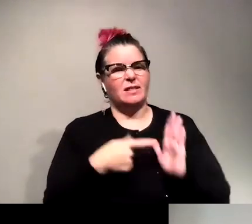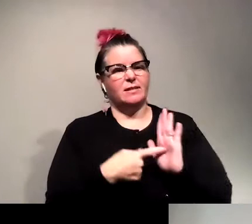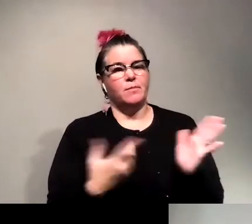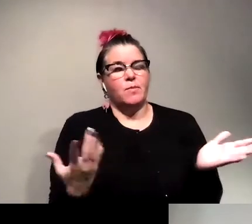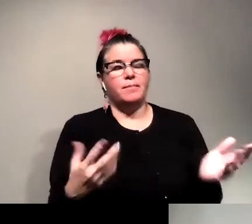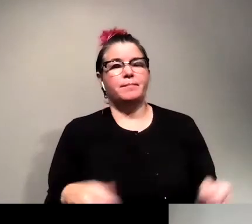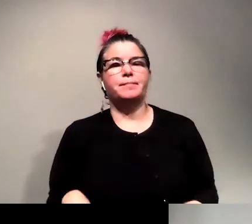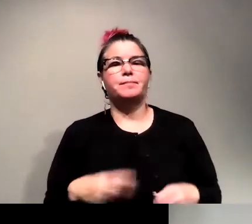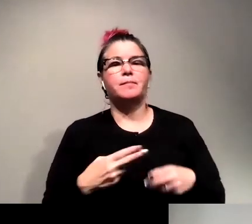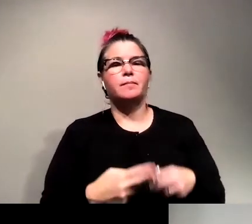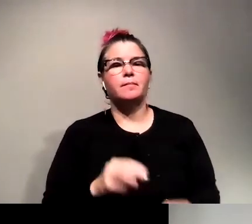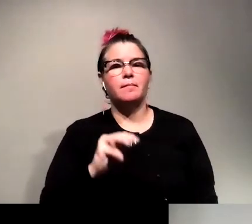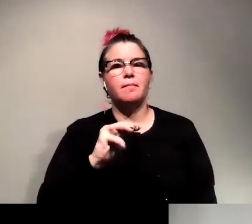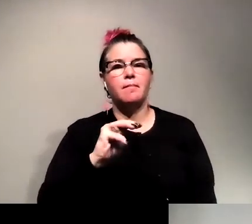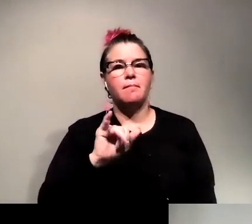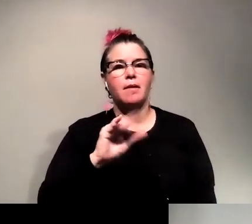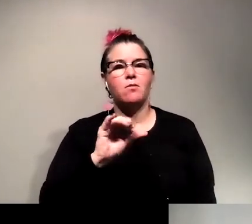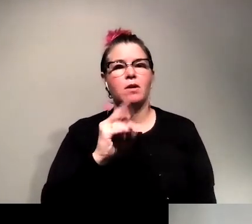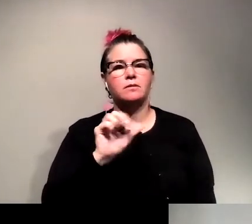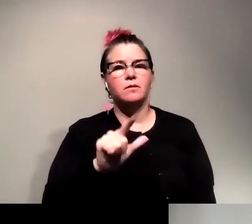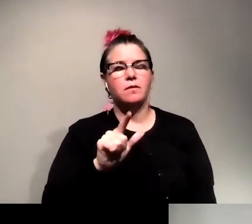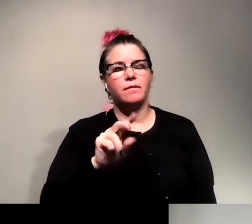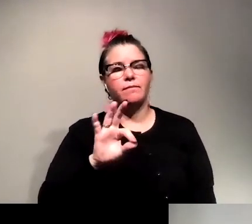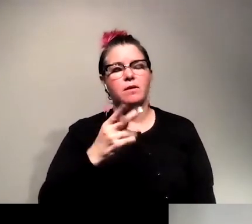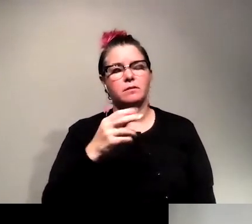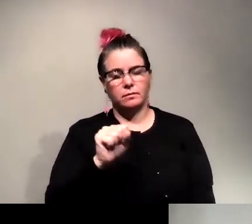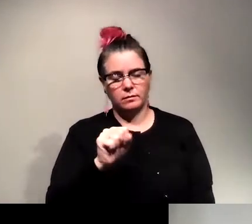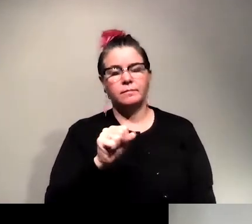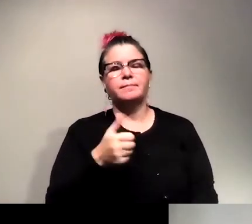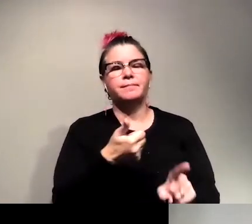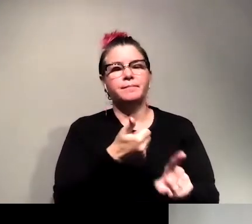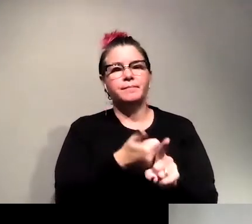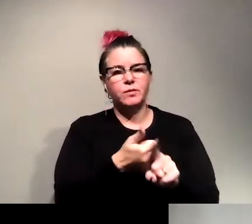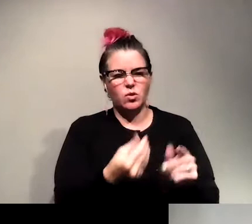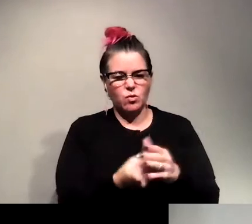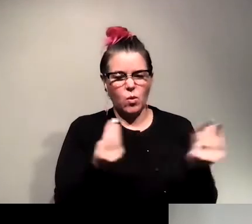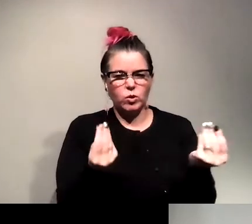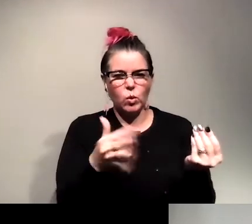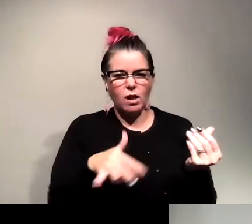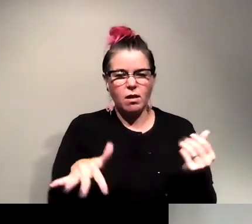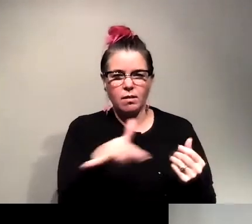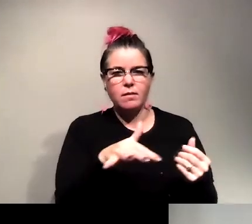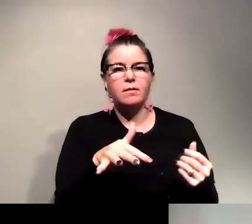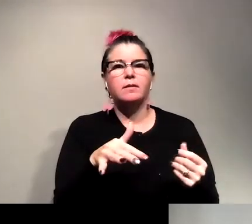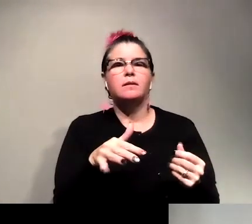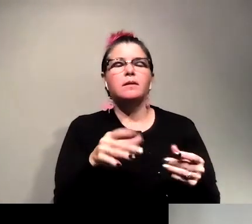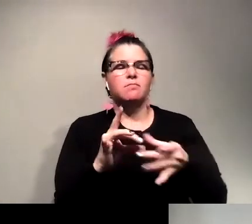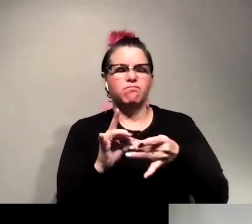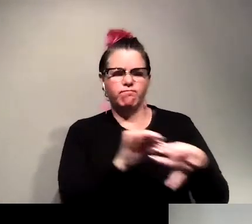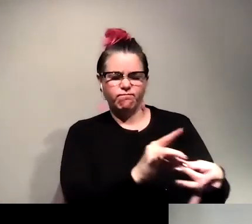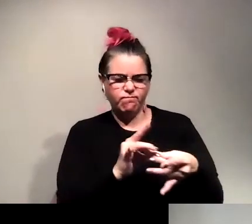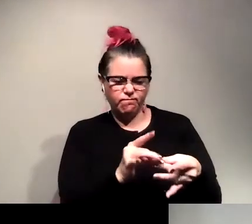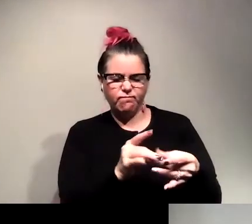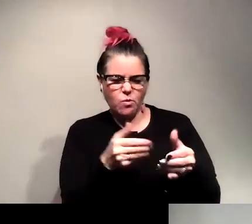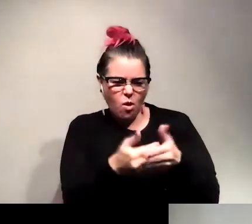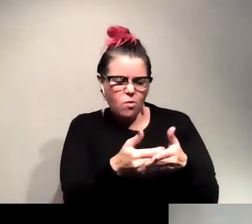be what are called mycorrhizal fungi. These are fungi that grow in the soil and that have close relationships,